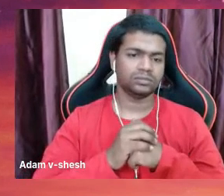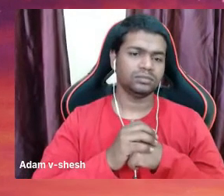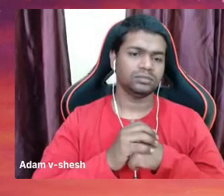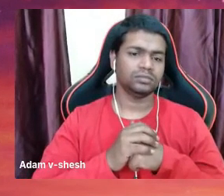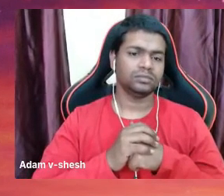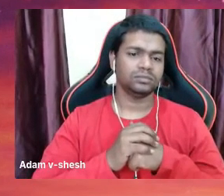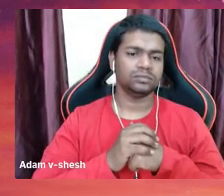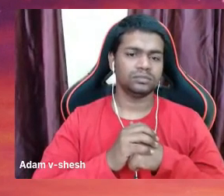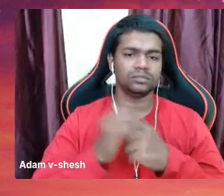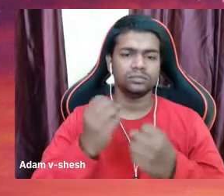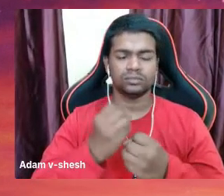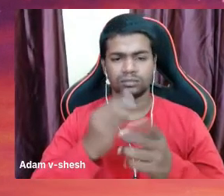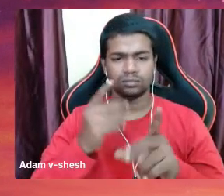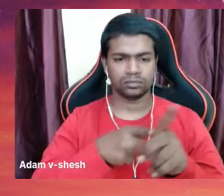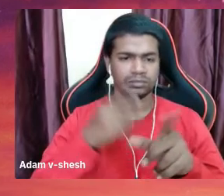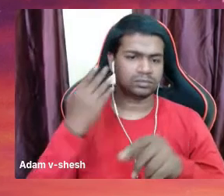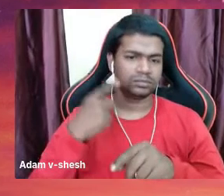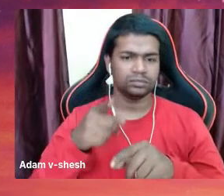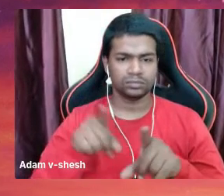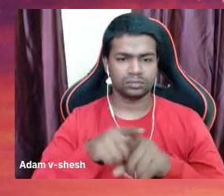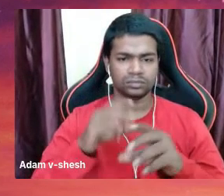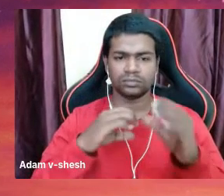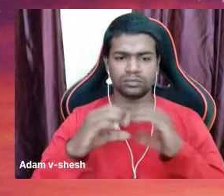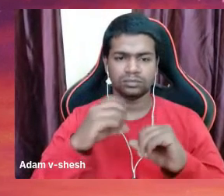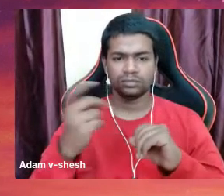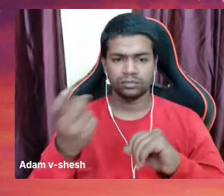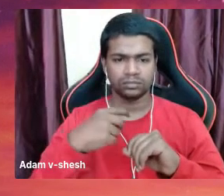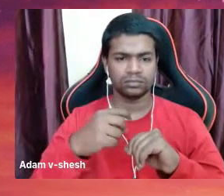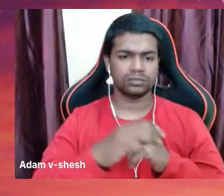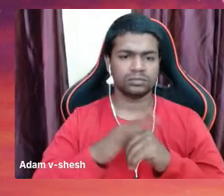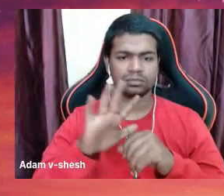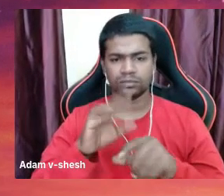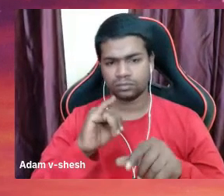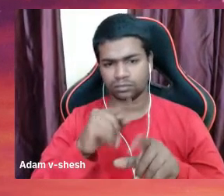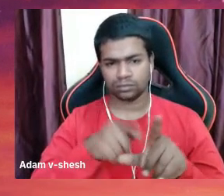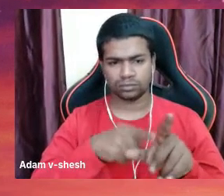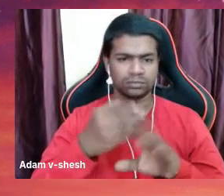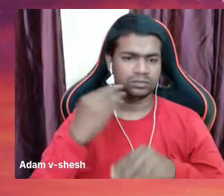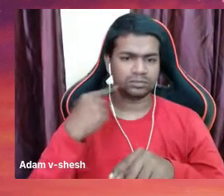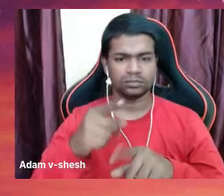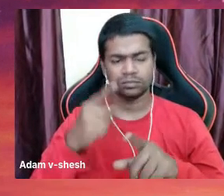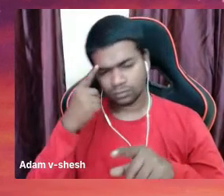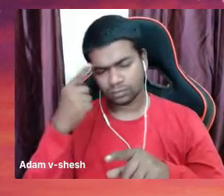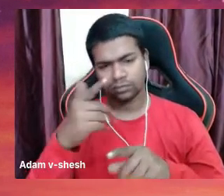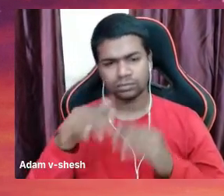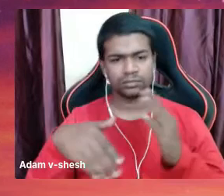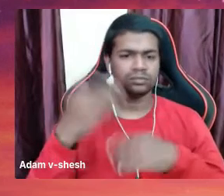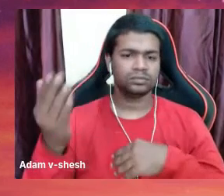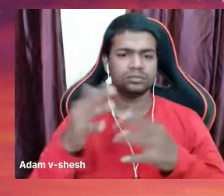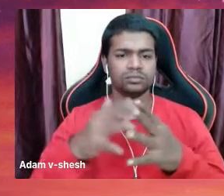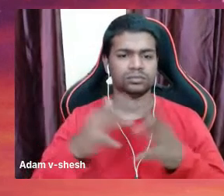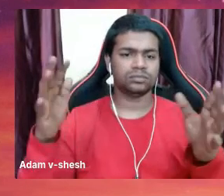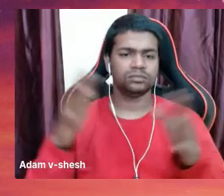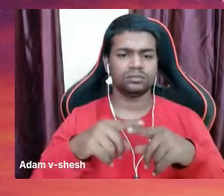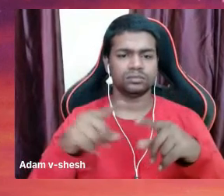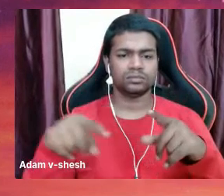A few years ago at a similar conference, if someone asked, let's say 5, 6 years ago, hey, Kunal, what do you think is the next big wave? This is the time